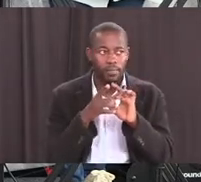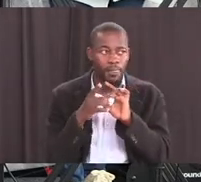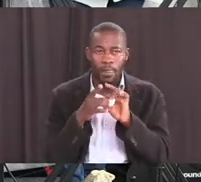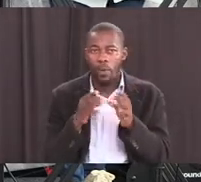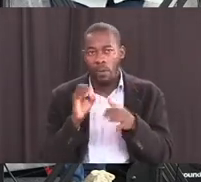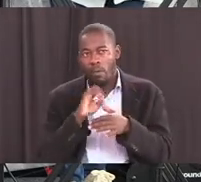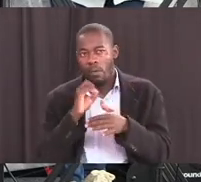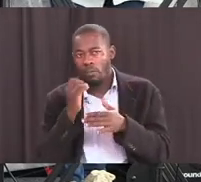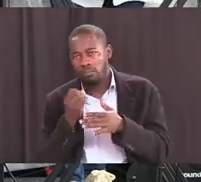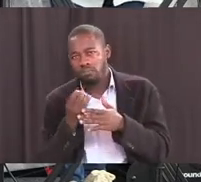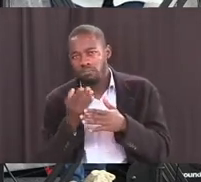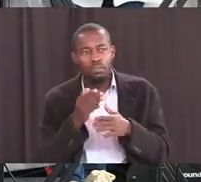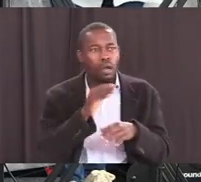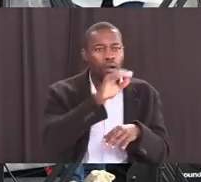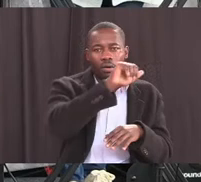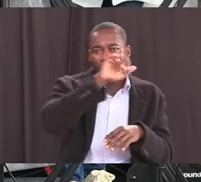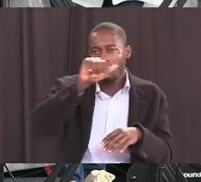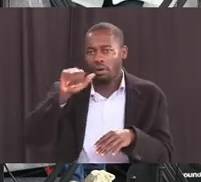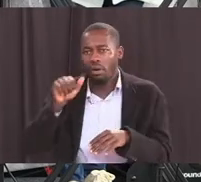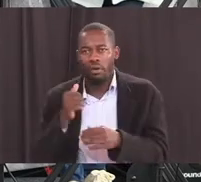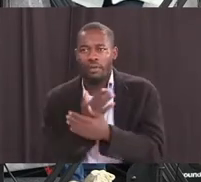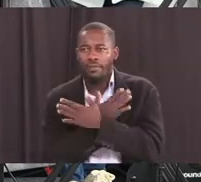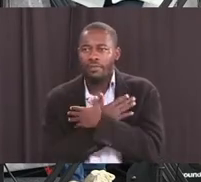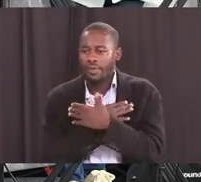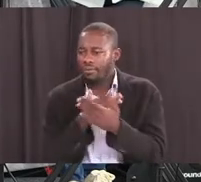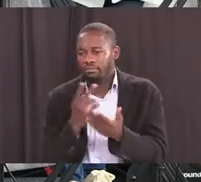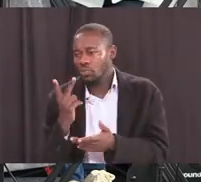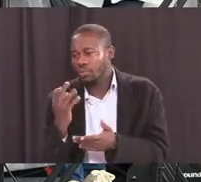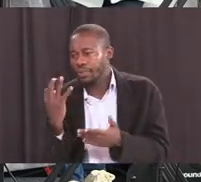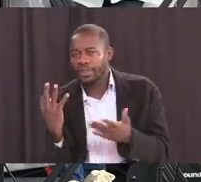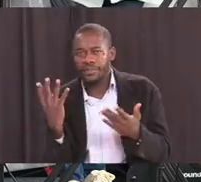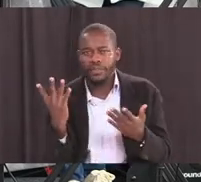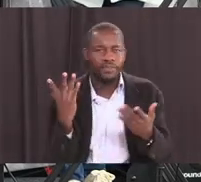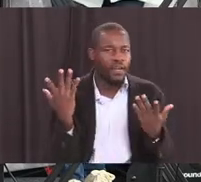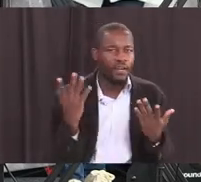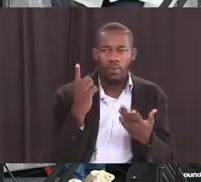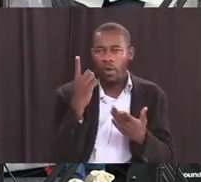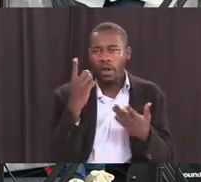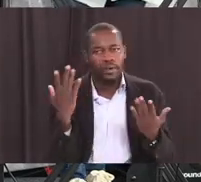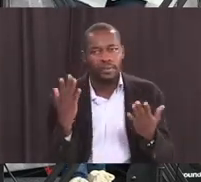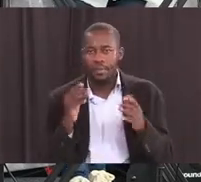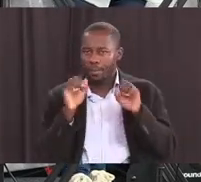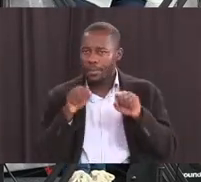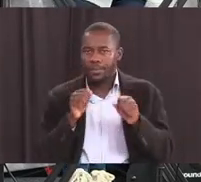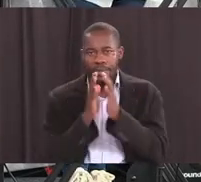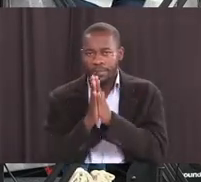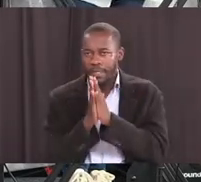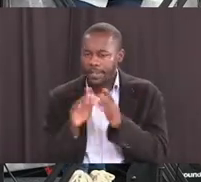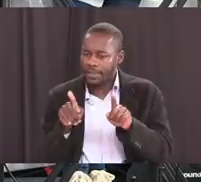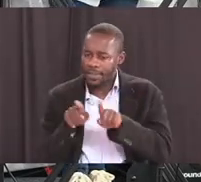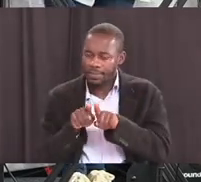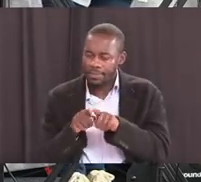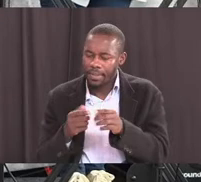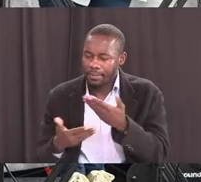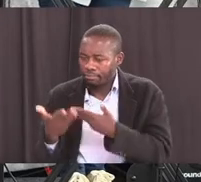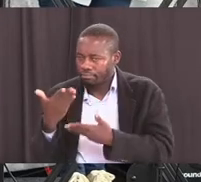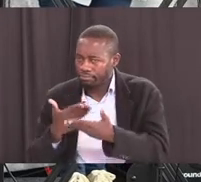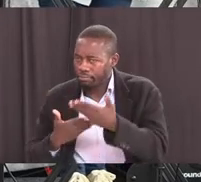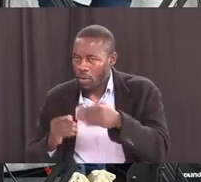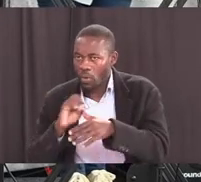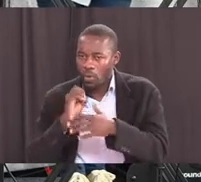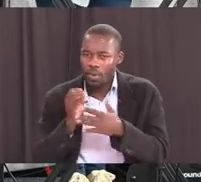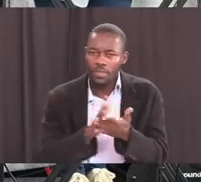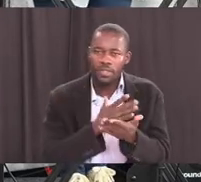present who are more than delighted to just talk to you and pray with you. And so don't feel